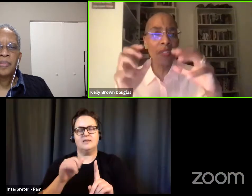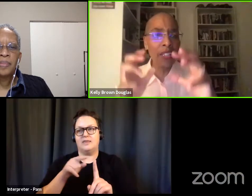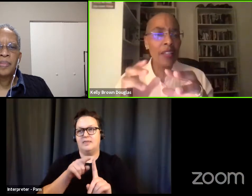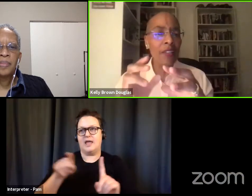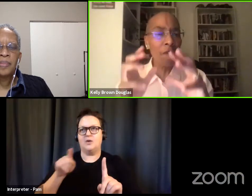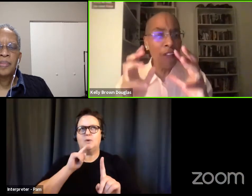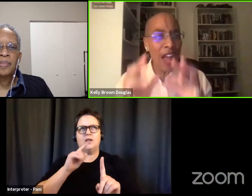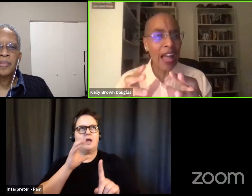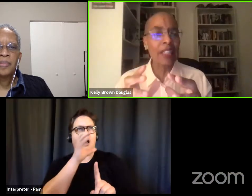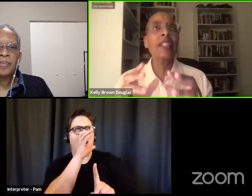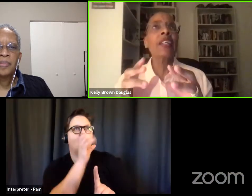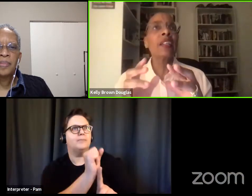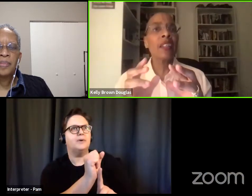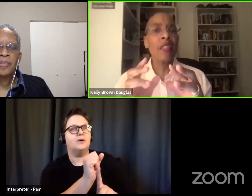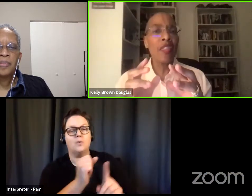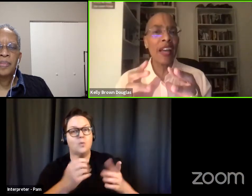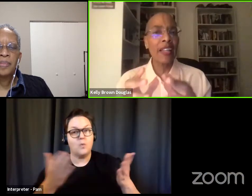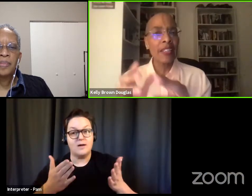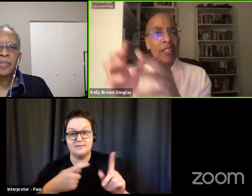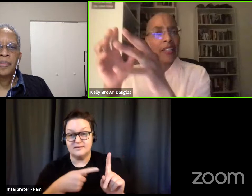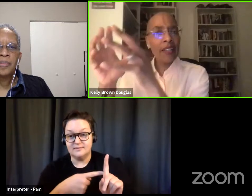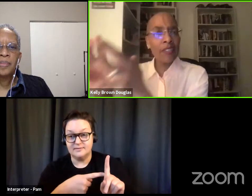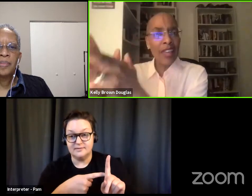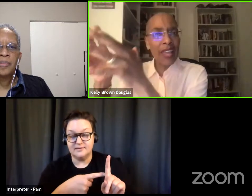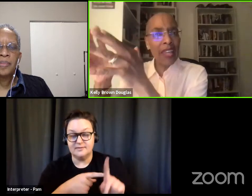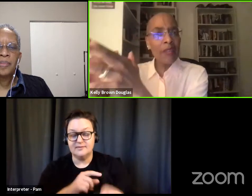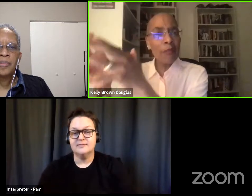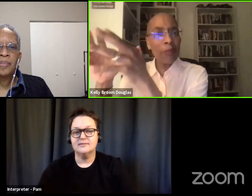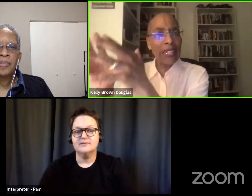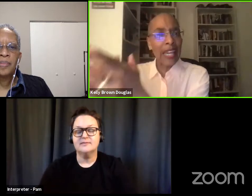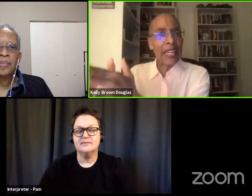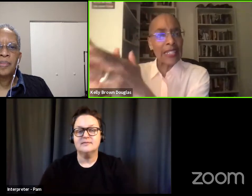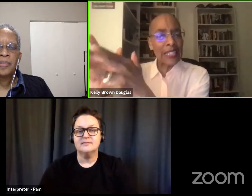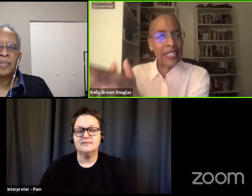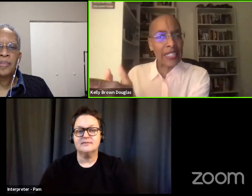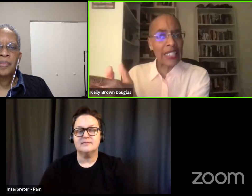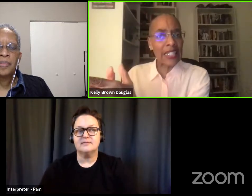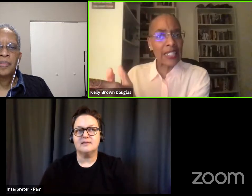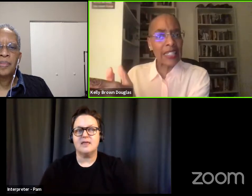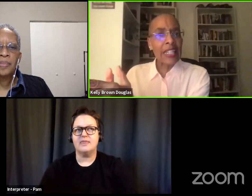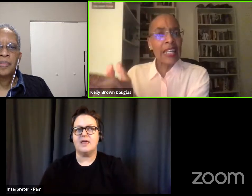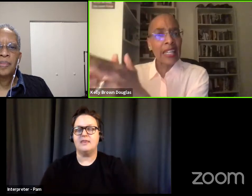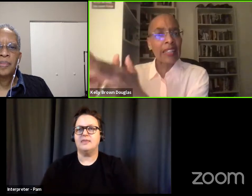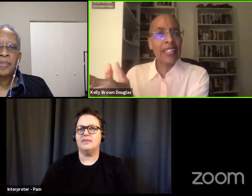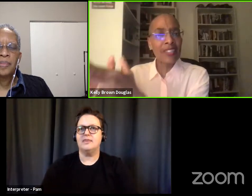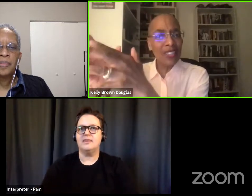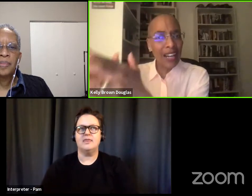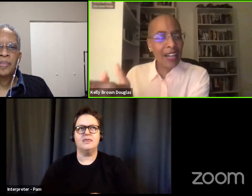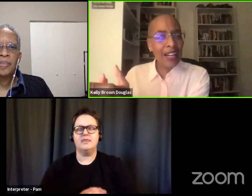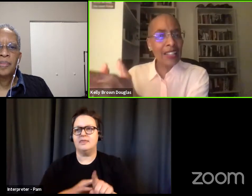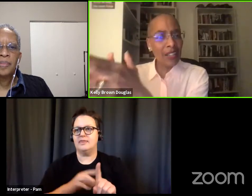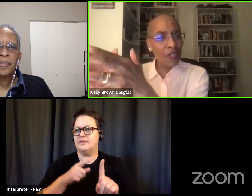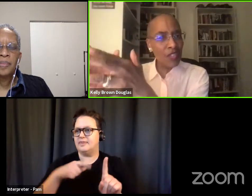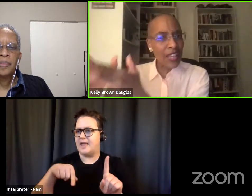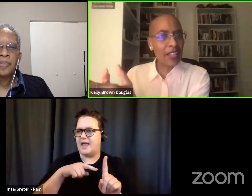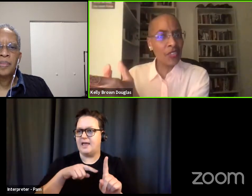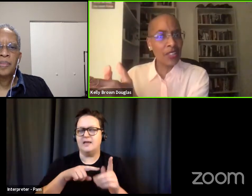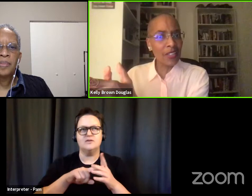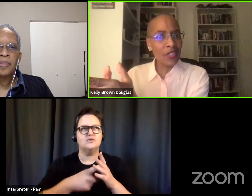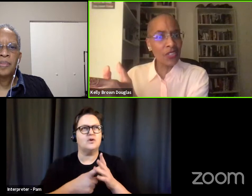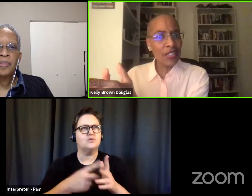was the fact that they began to see this God of